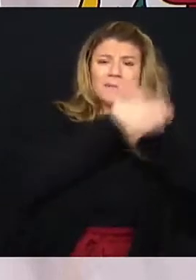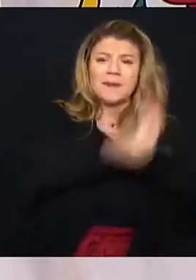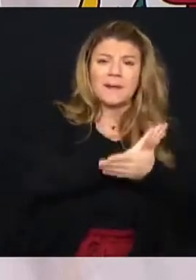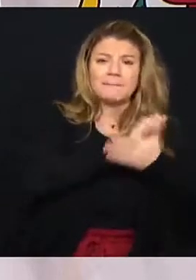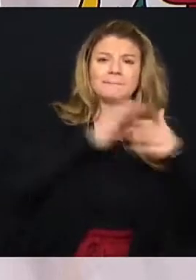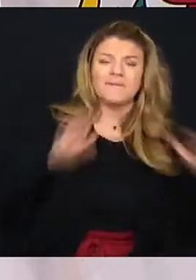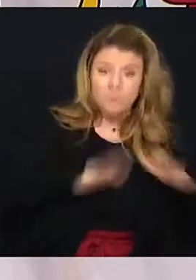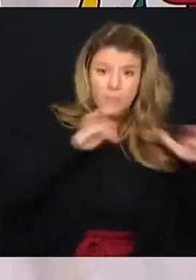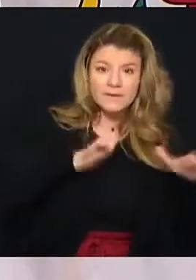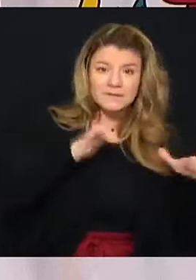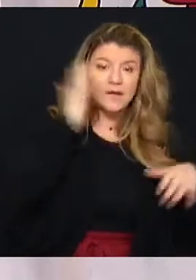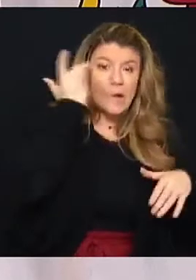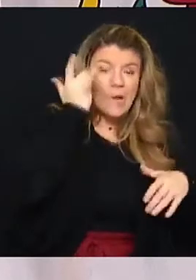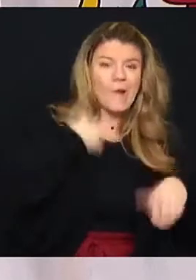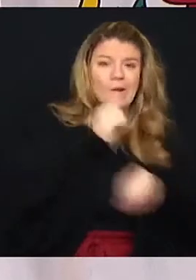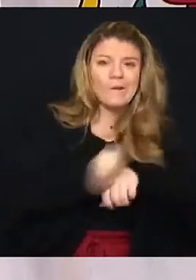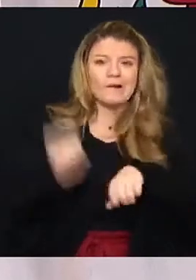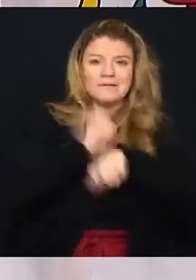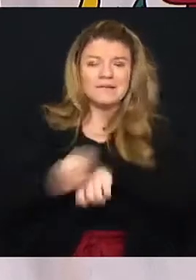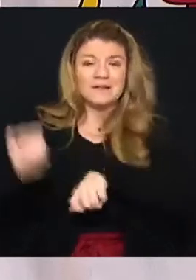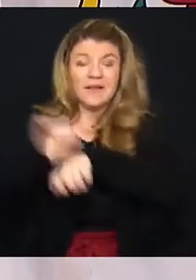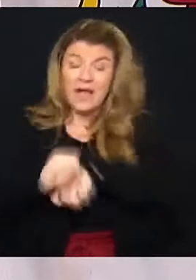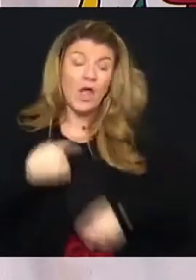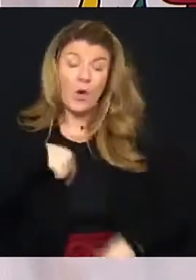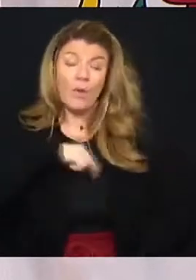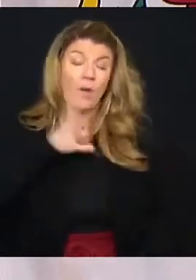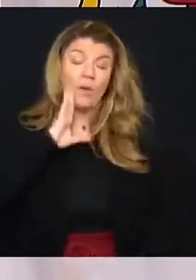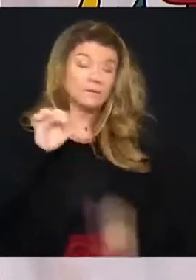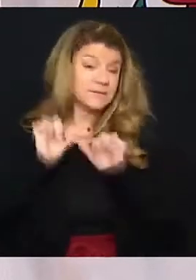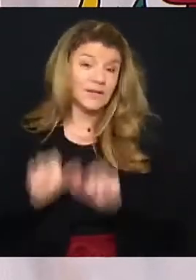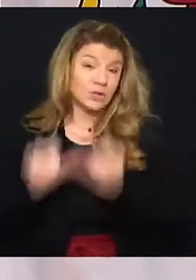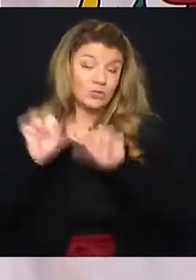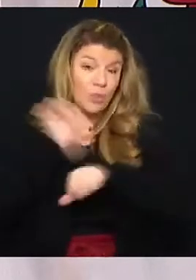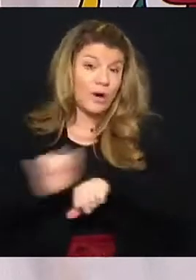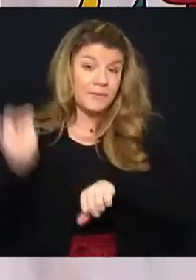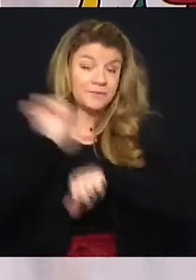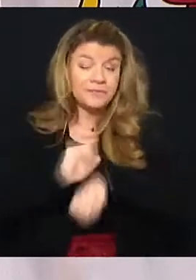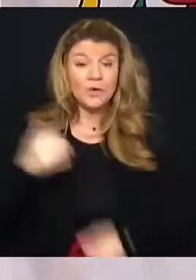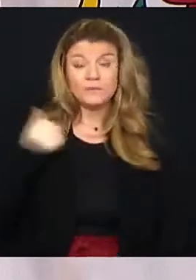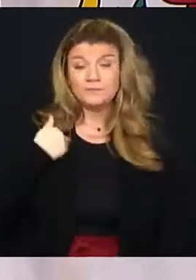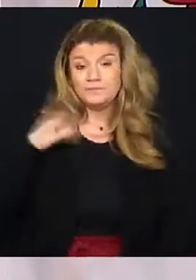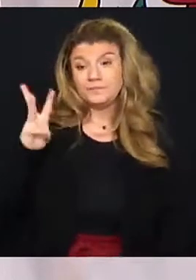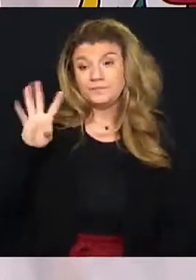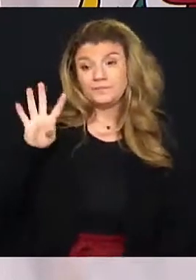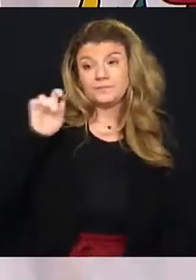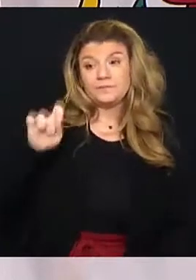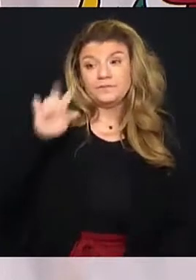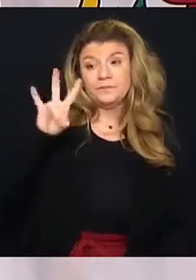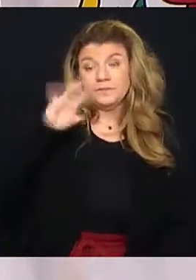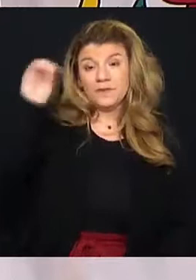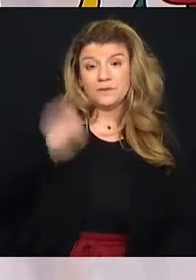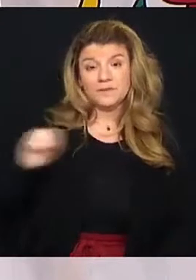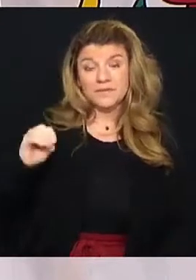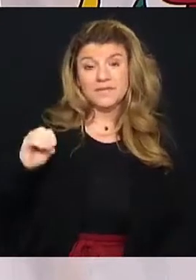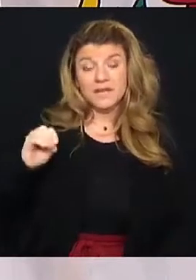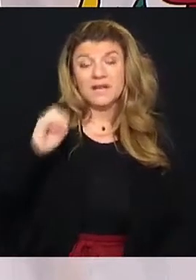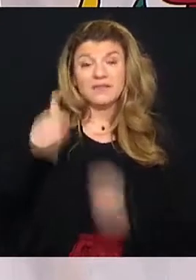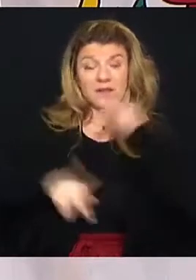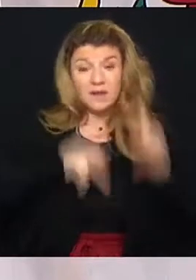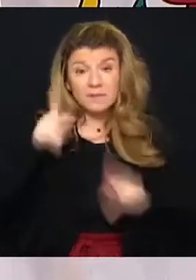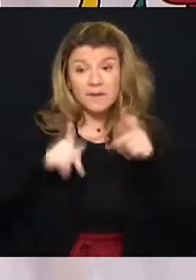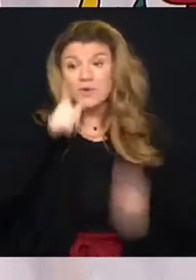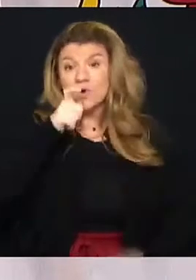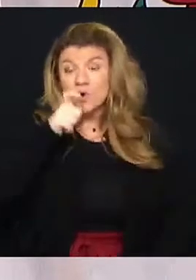work. And that's what we're going to keep doing. We got 64.7% of the people that